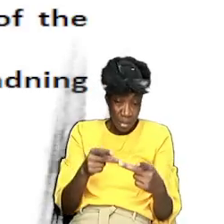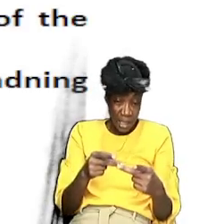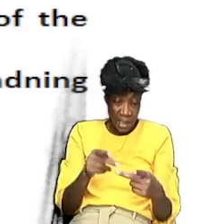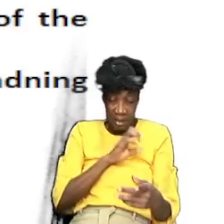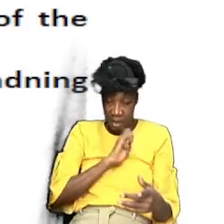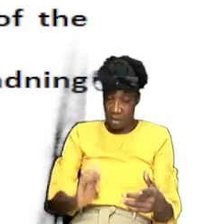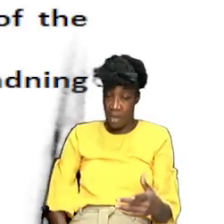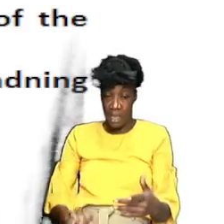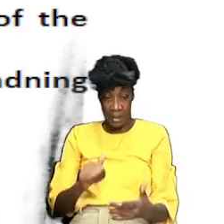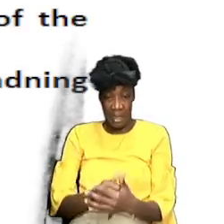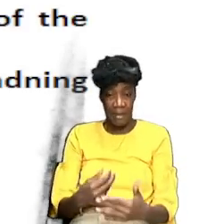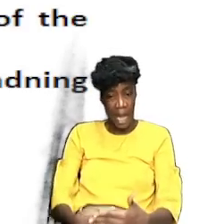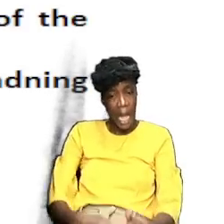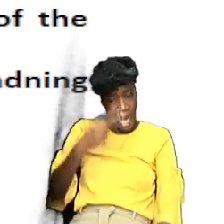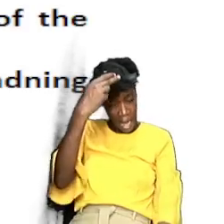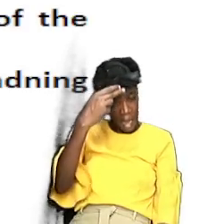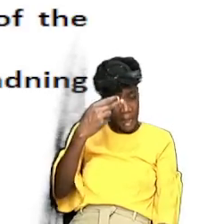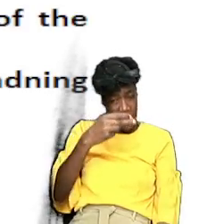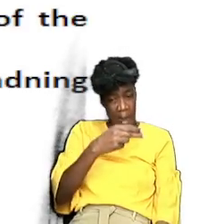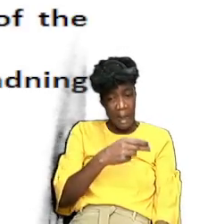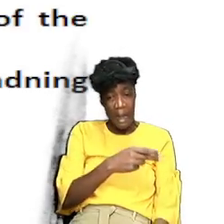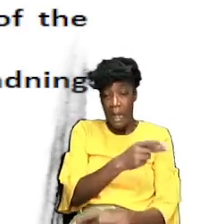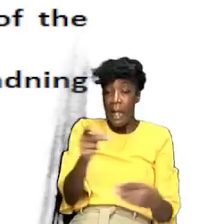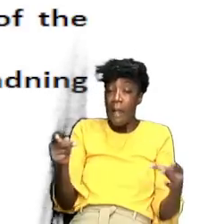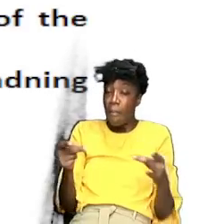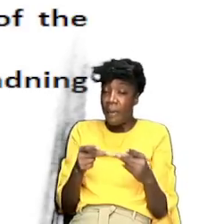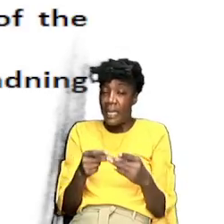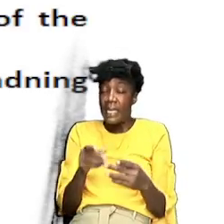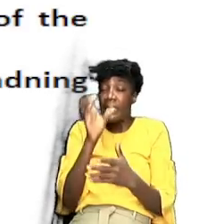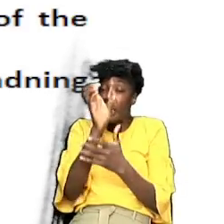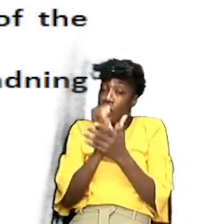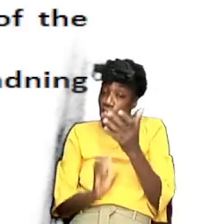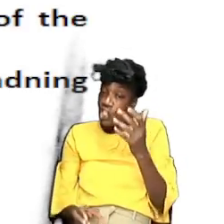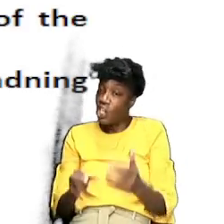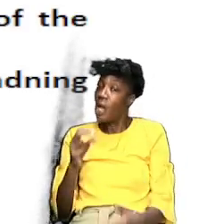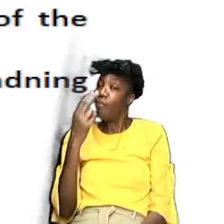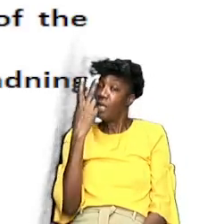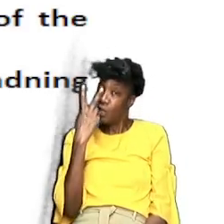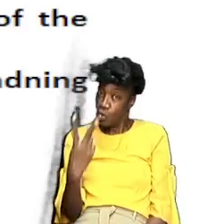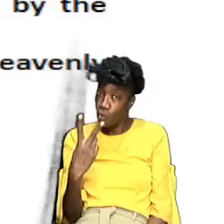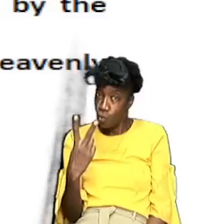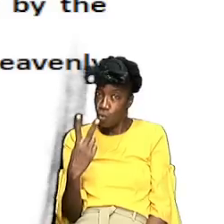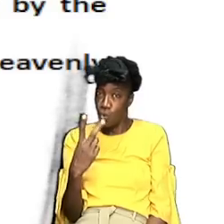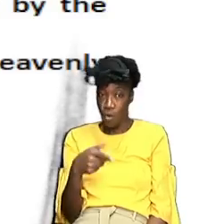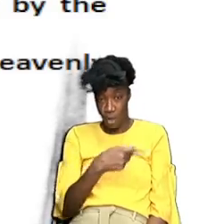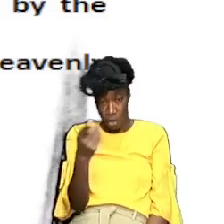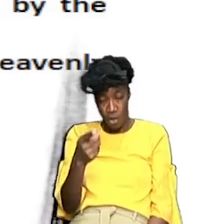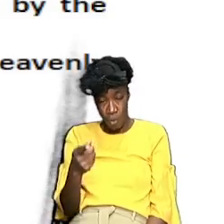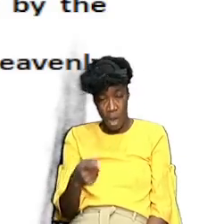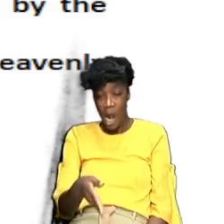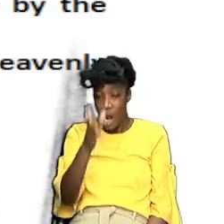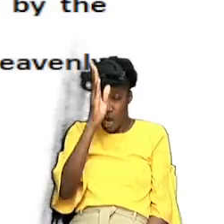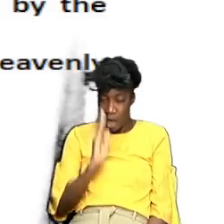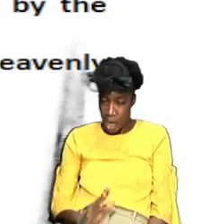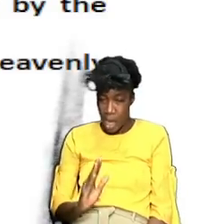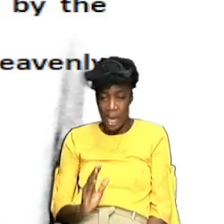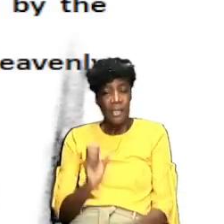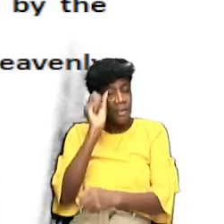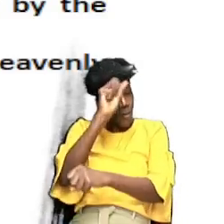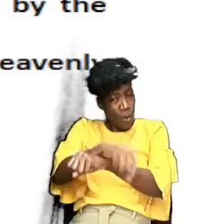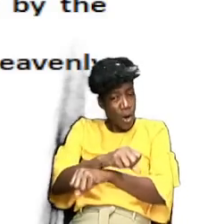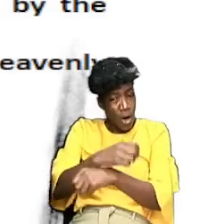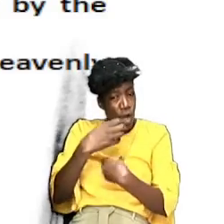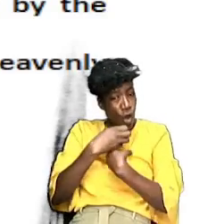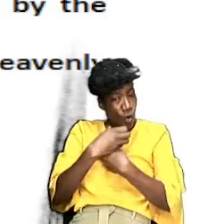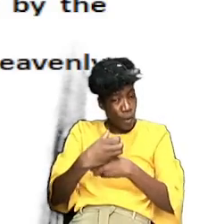position, saints of the Most High God? He moves on to say in chapter 2 that we are God's handiwork, praise God, created in